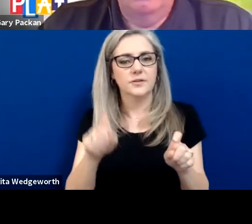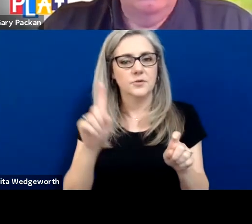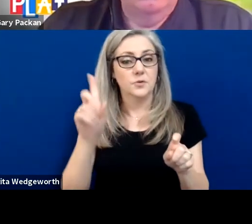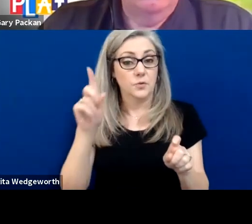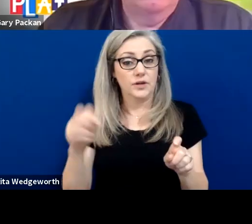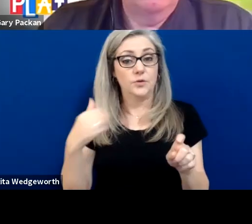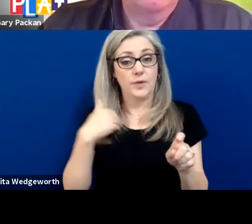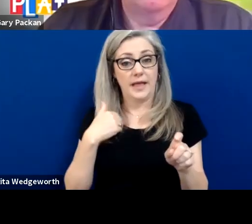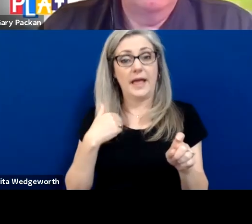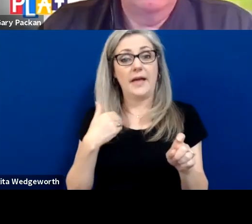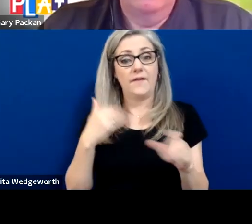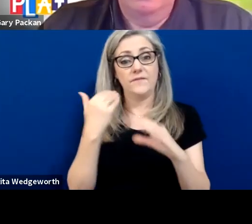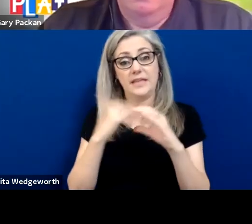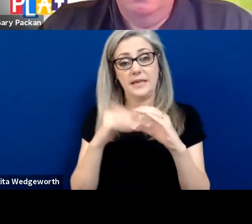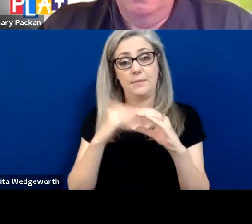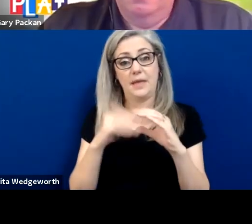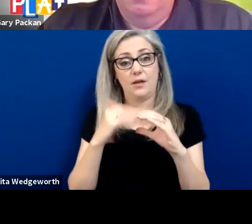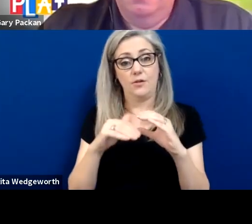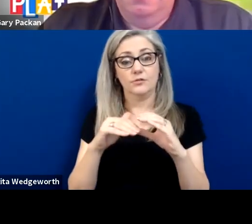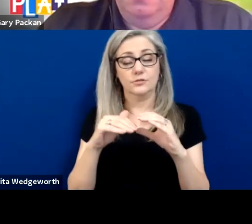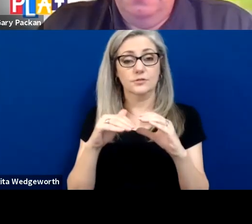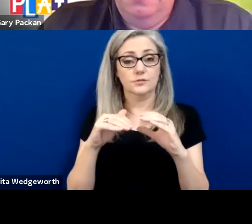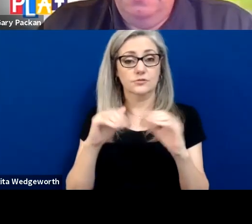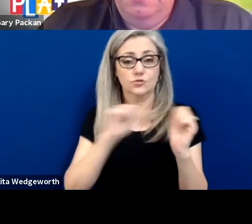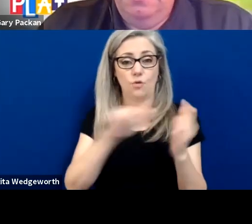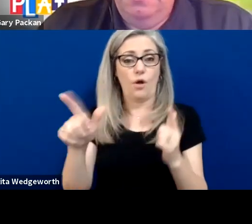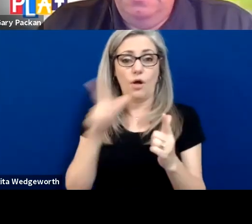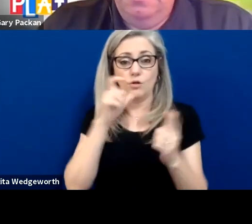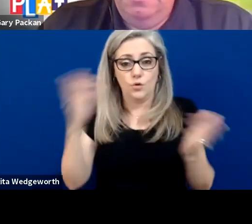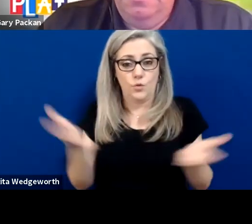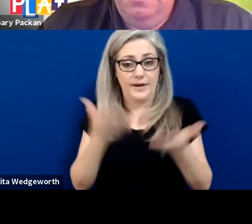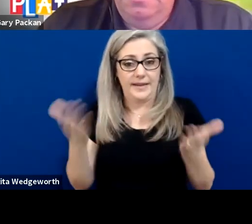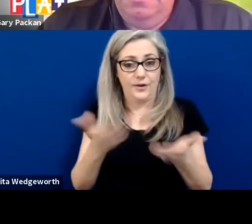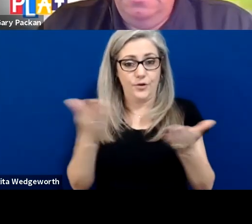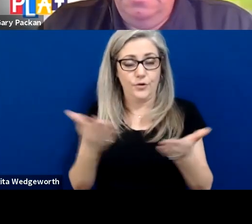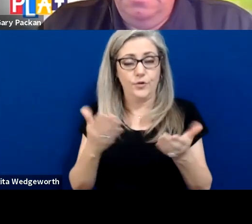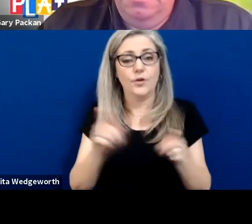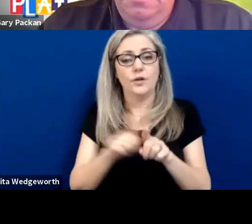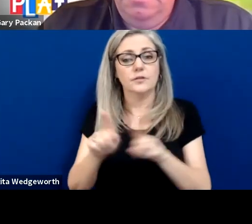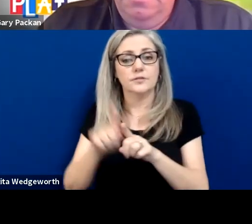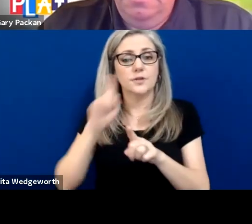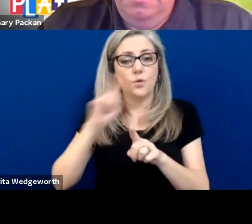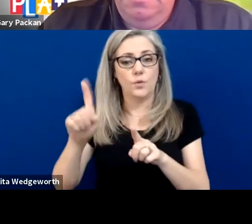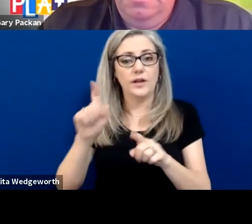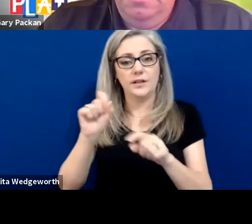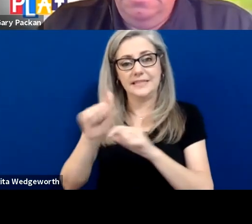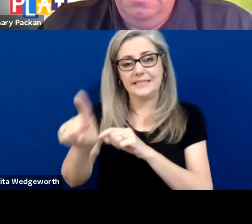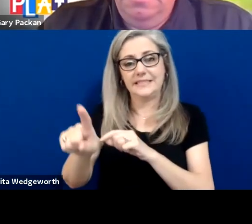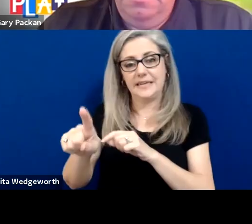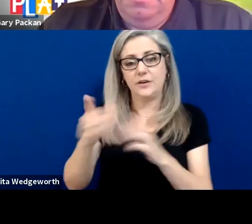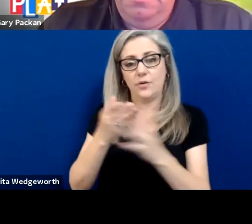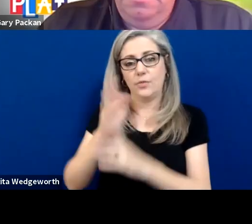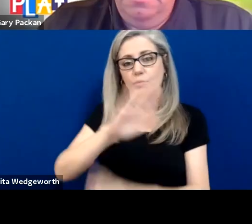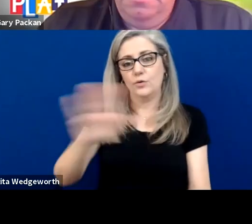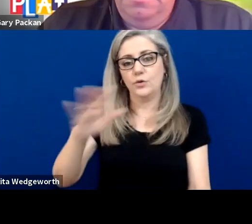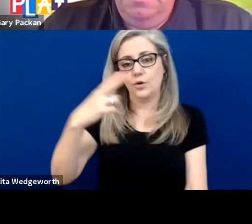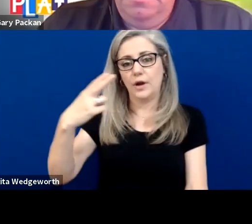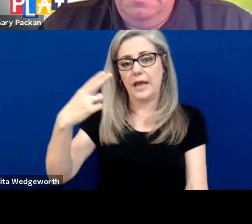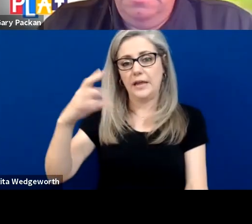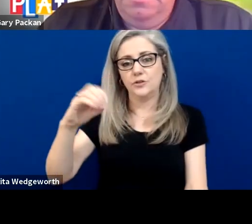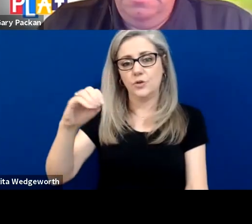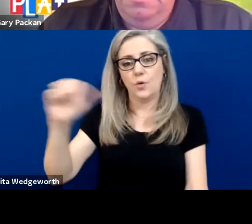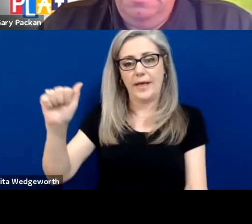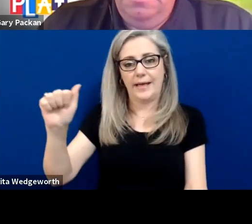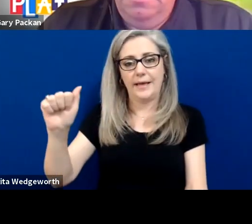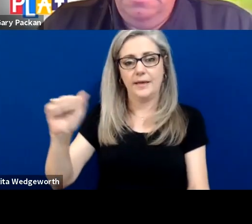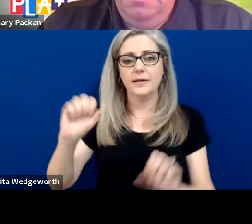have emails to everyone who is in attendance. We will also send out an email through your HOAs so we can